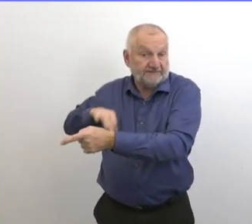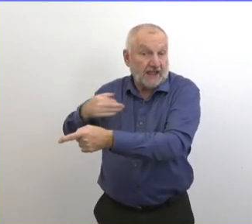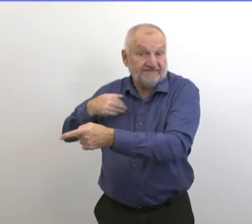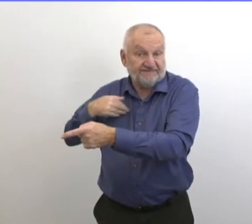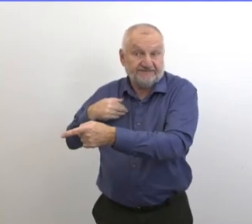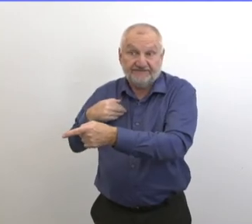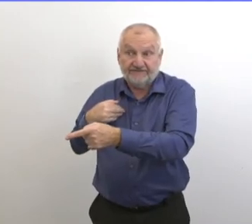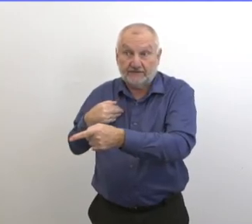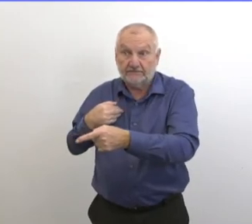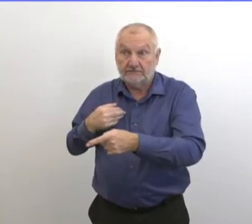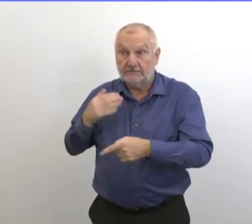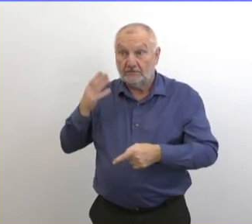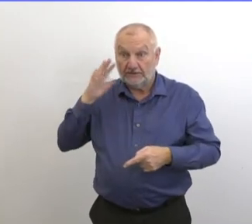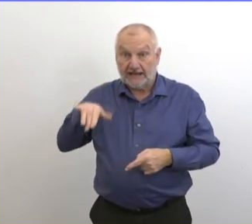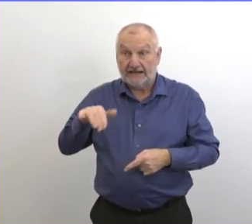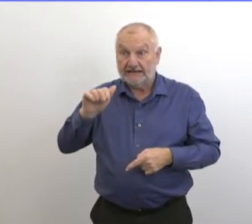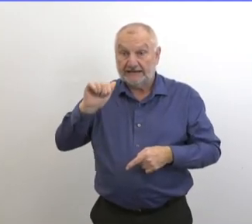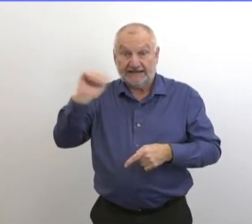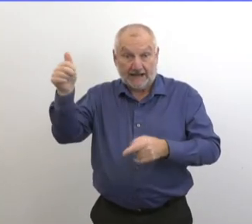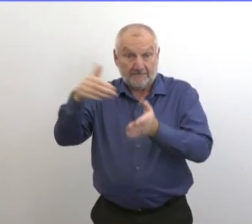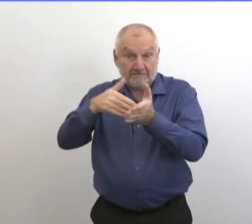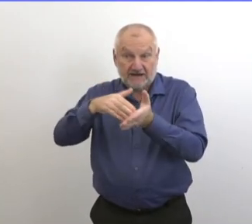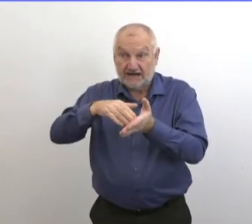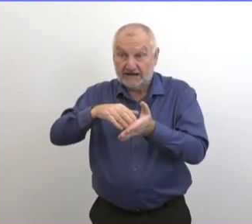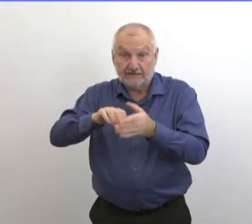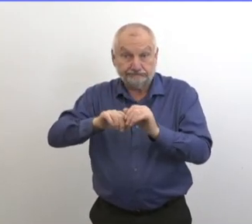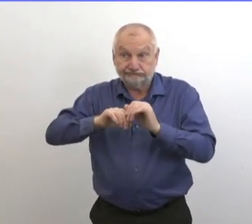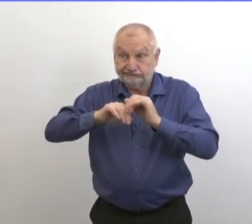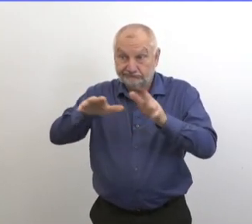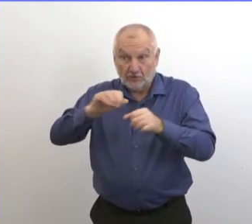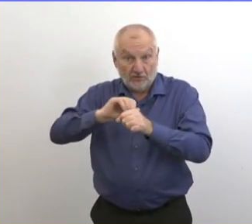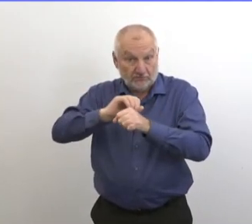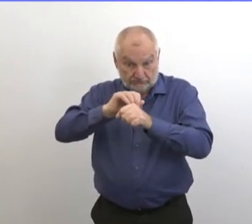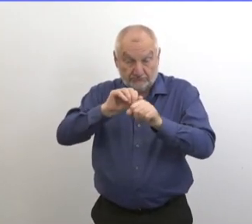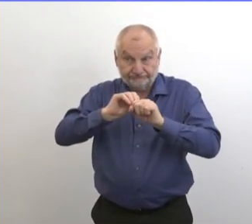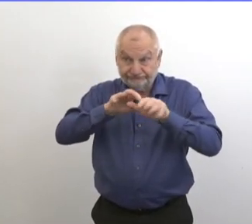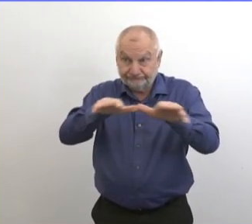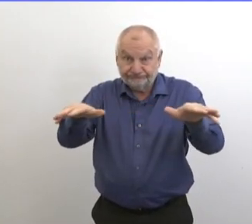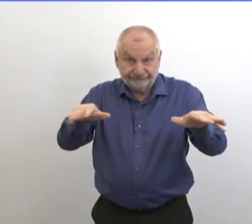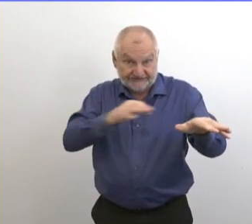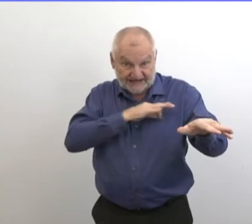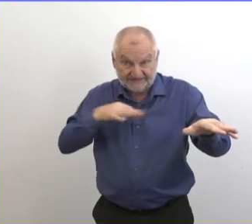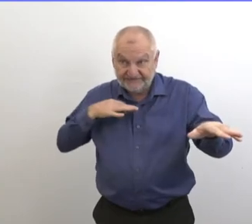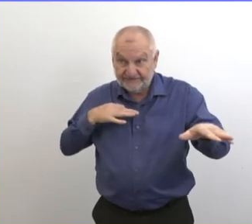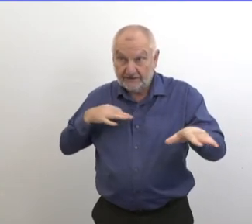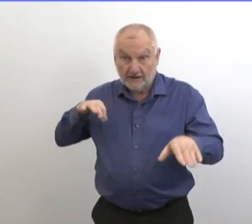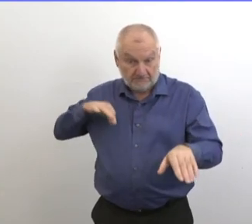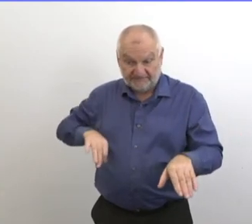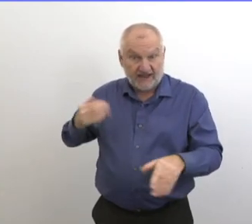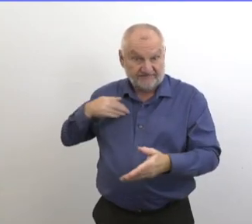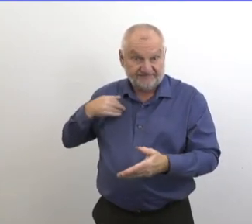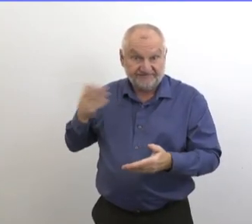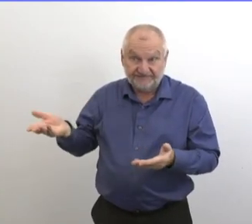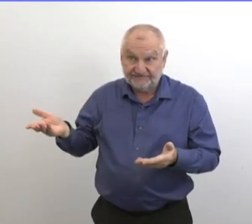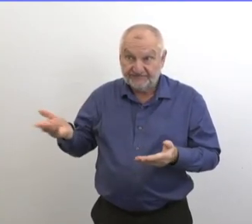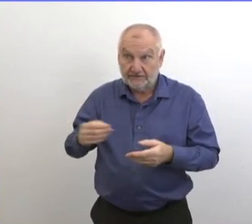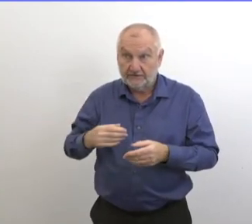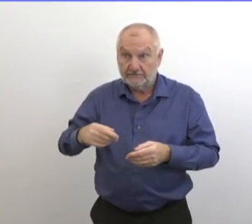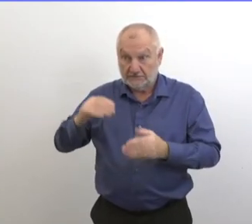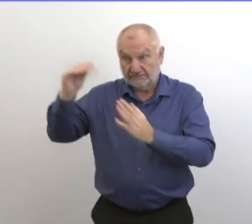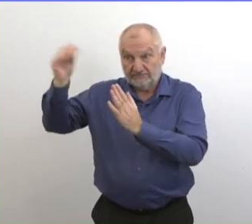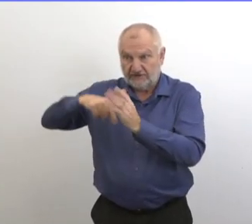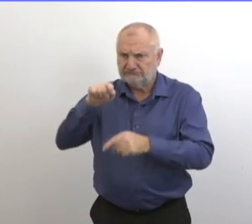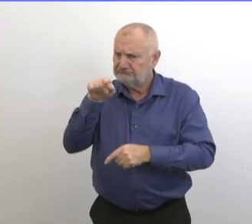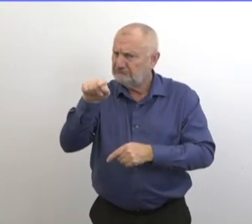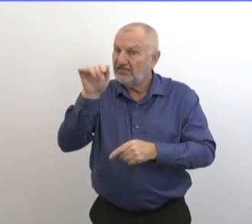which is for to cover overtime, staff replacement, as well as sick leave. So, we just want to make